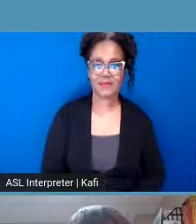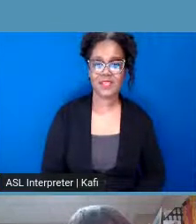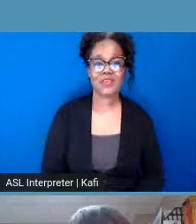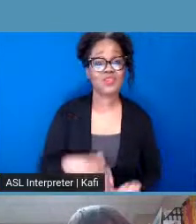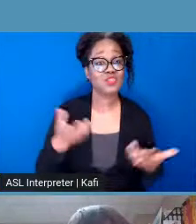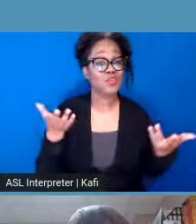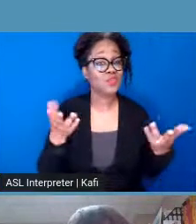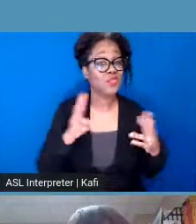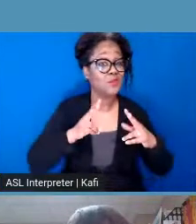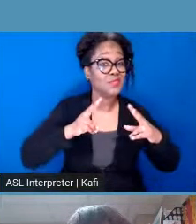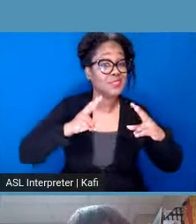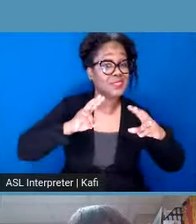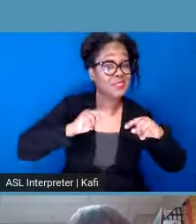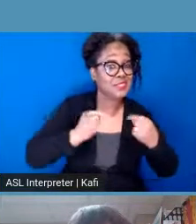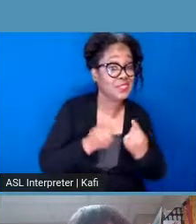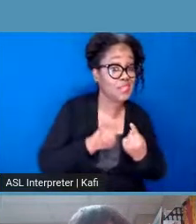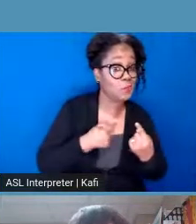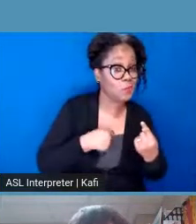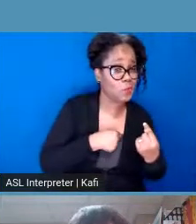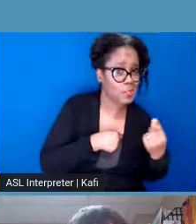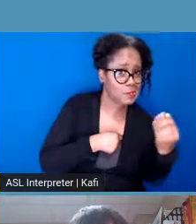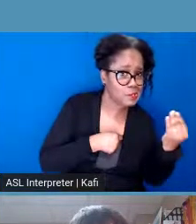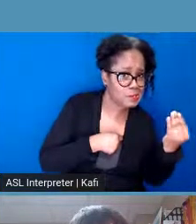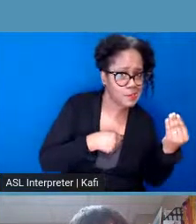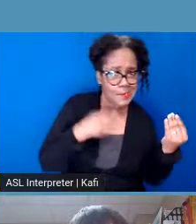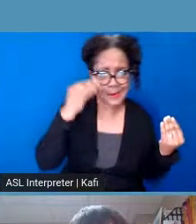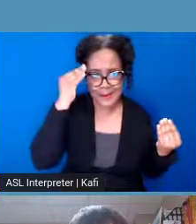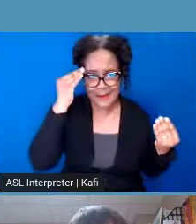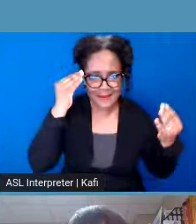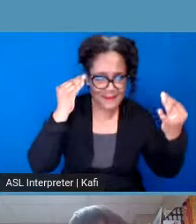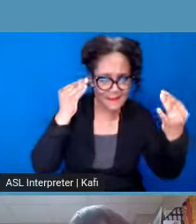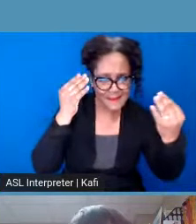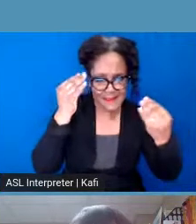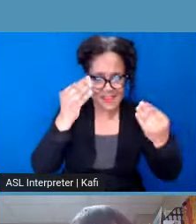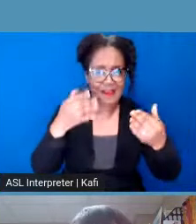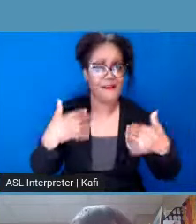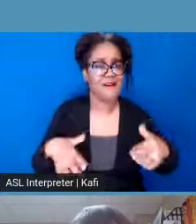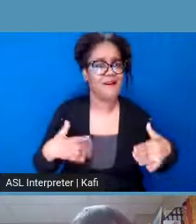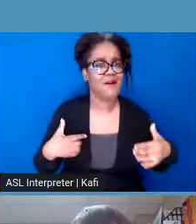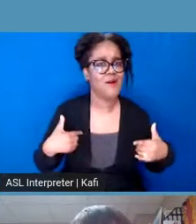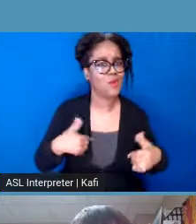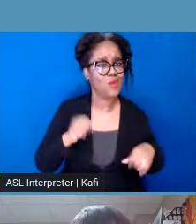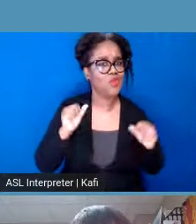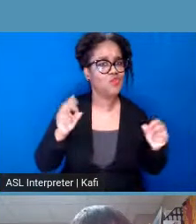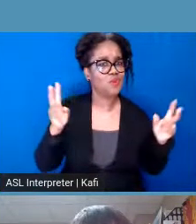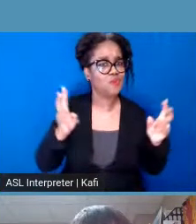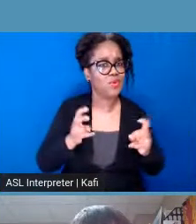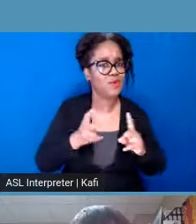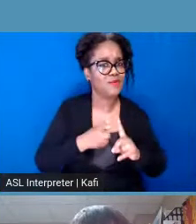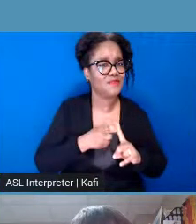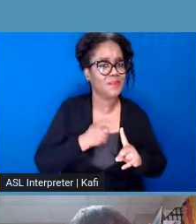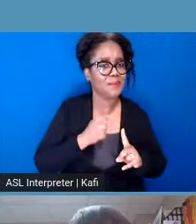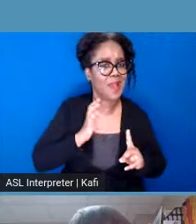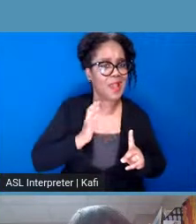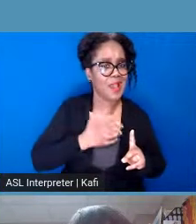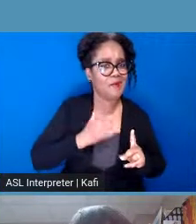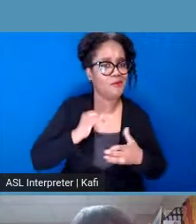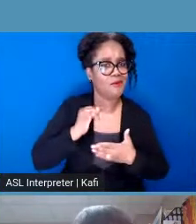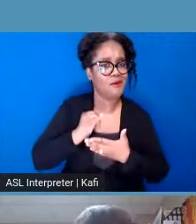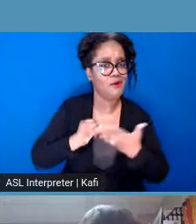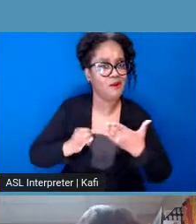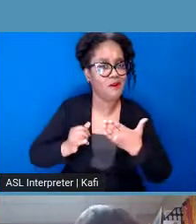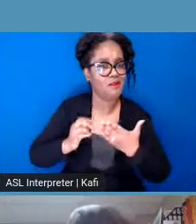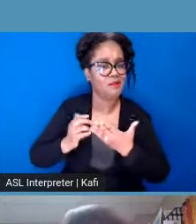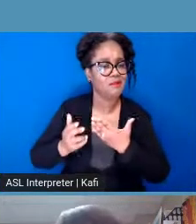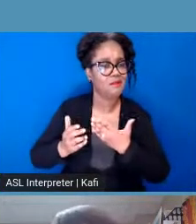themes that we could maybe tap into with works from our collections and the current exhibits that were on display.